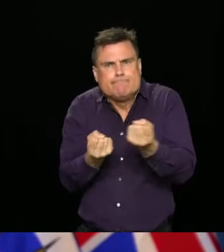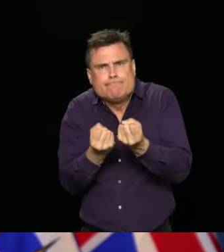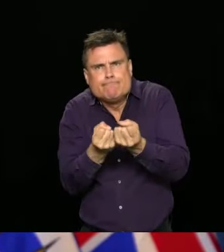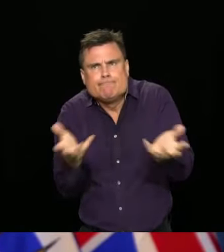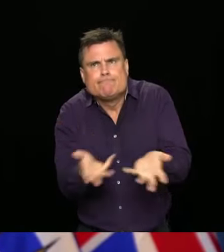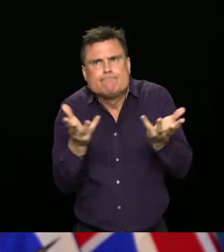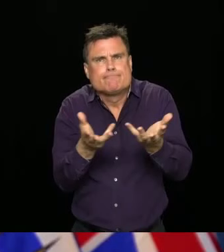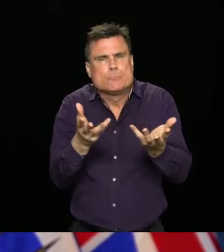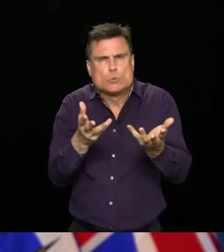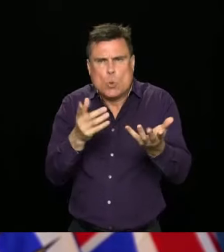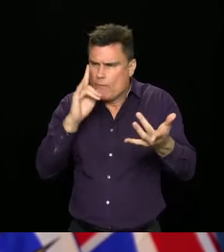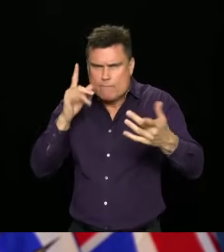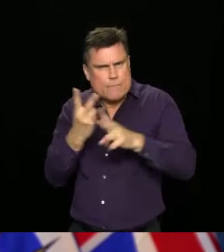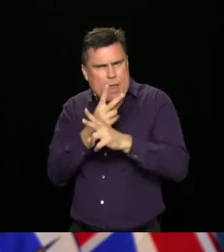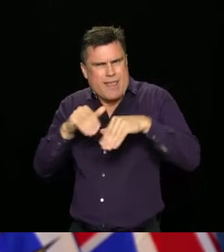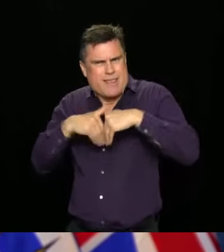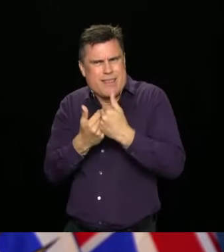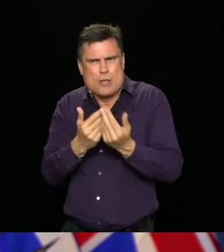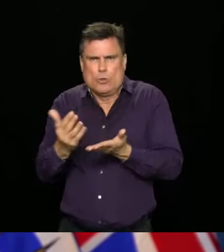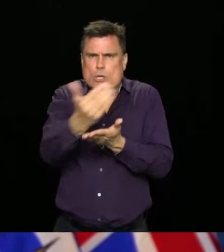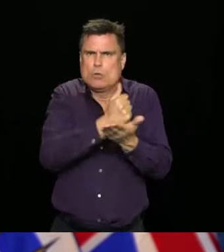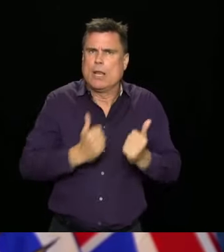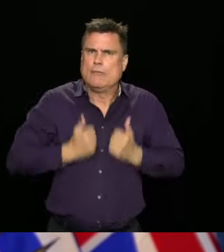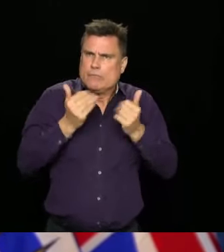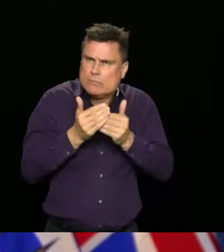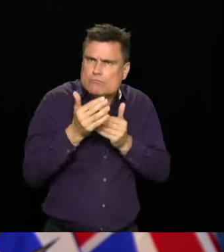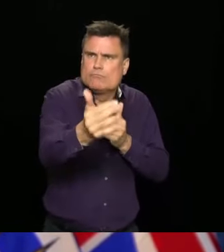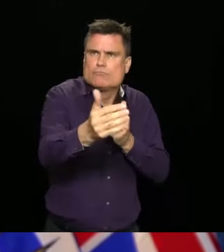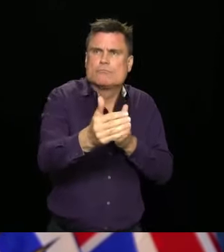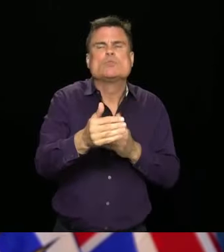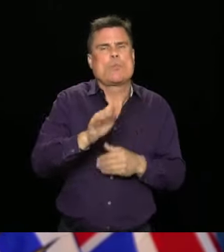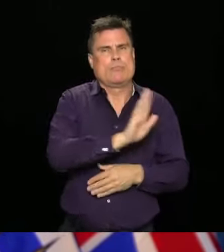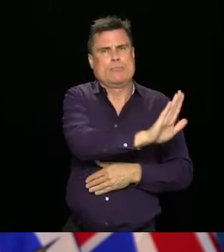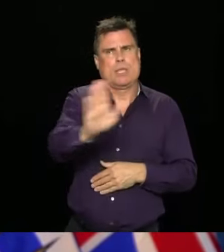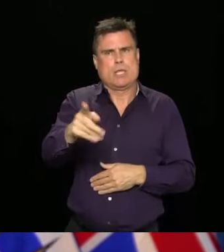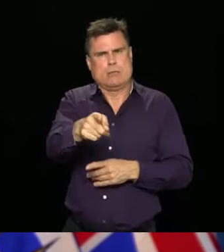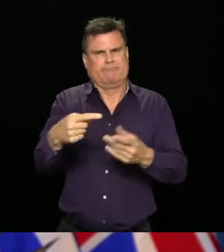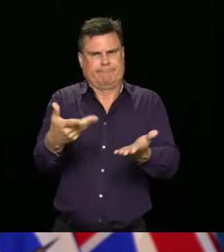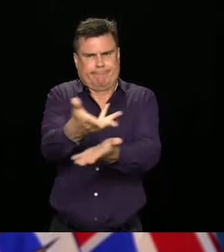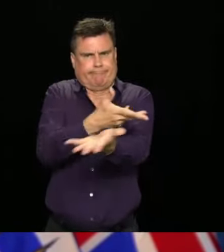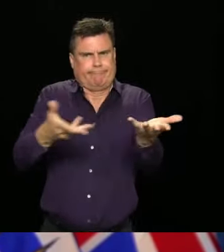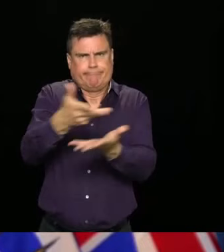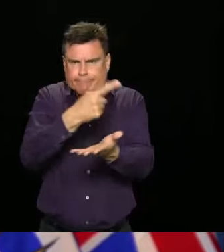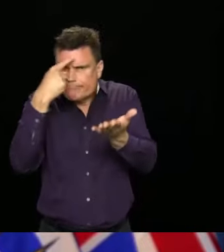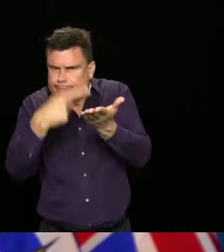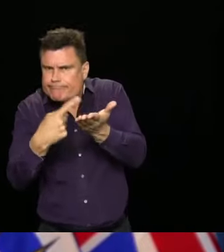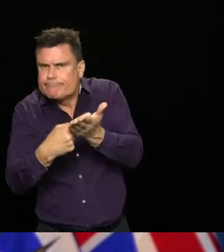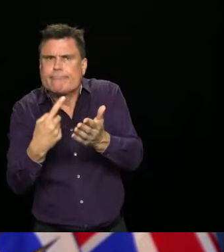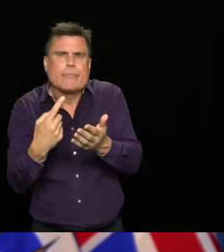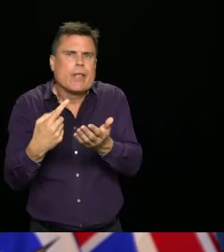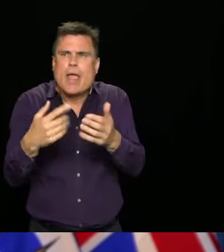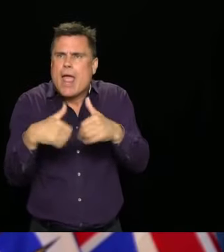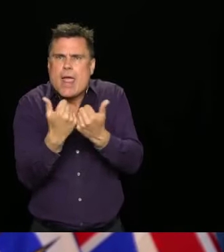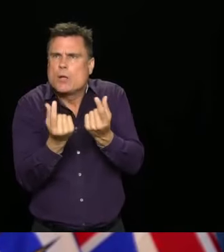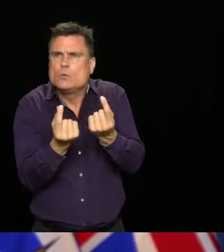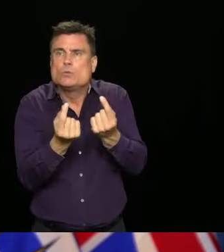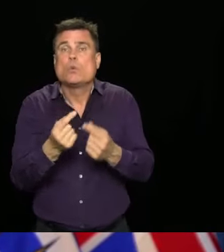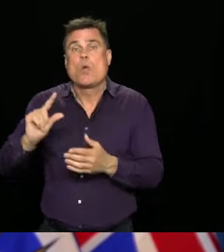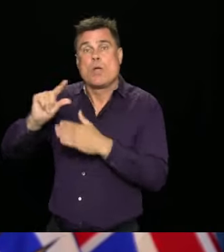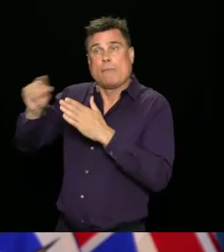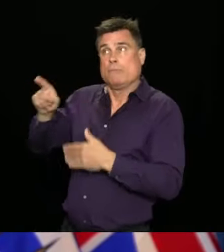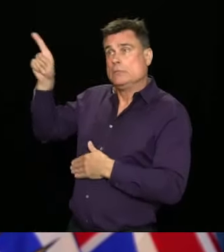there's some creative discussions going on there. And I certainly know that our government, through the minister and others, is engaging with those sectors to